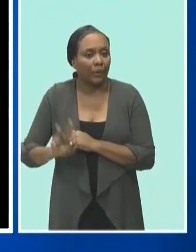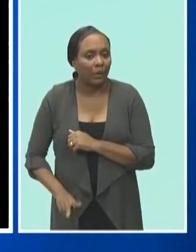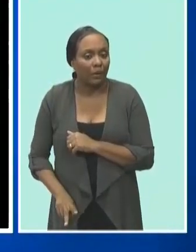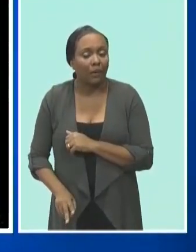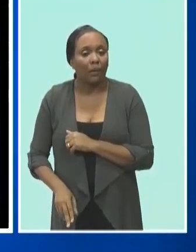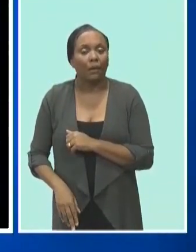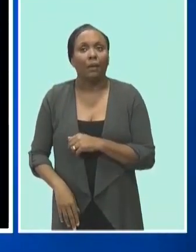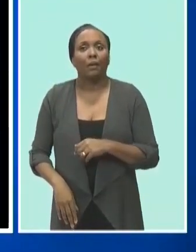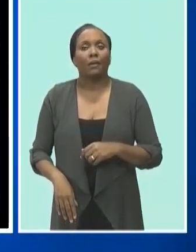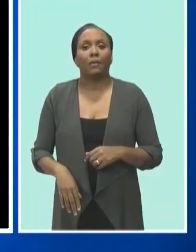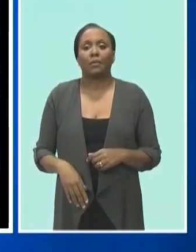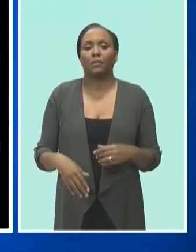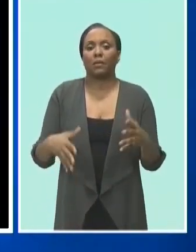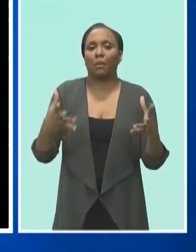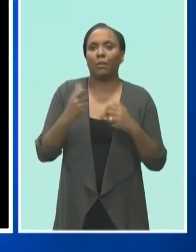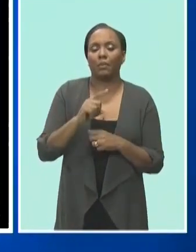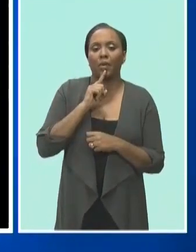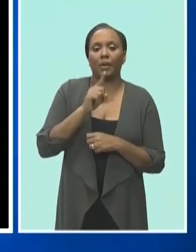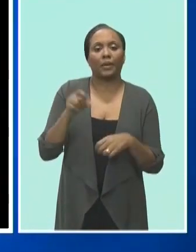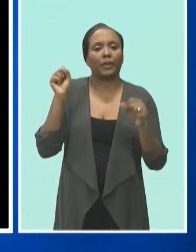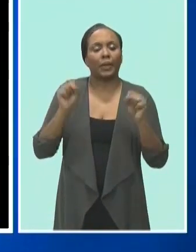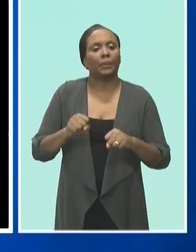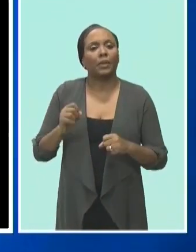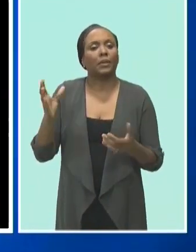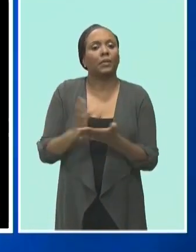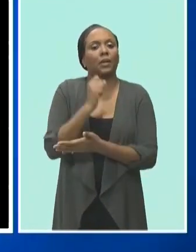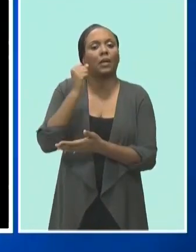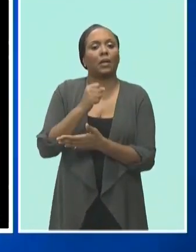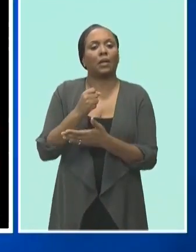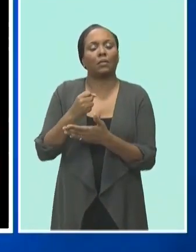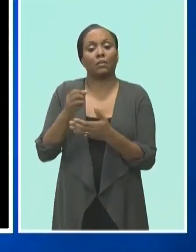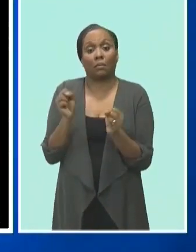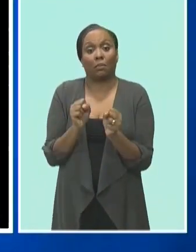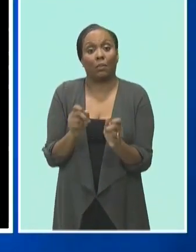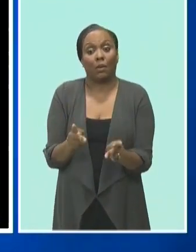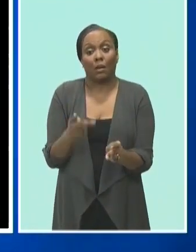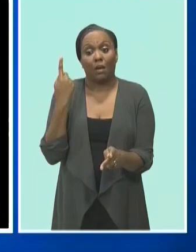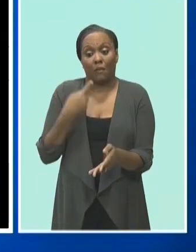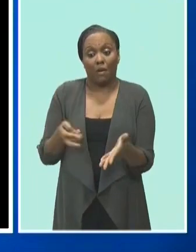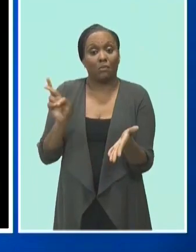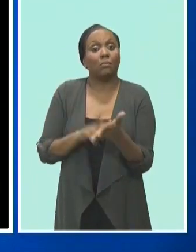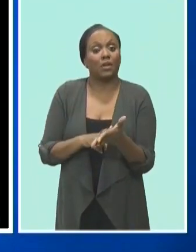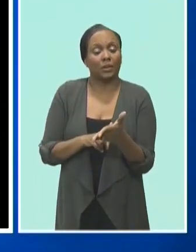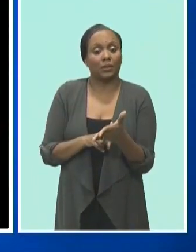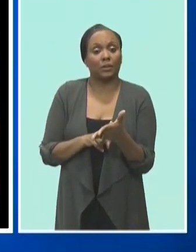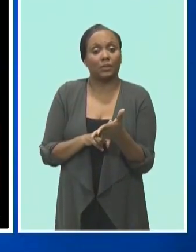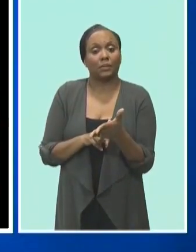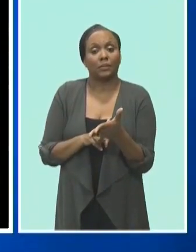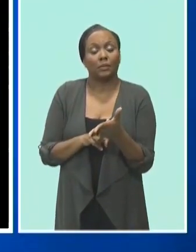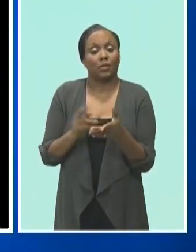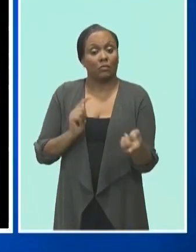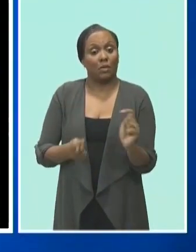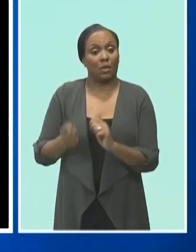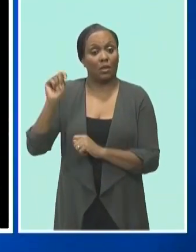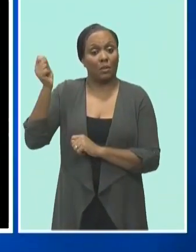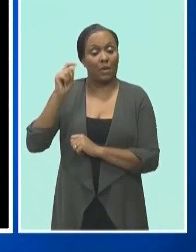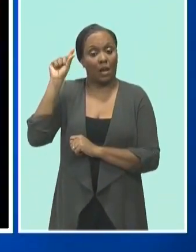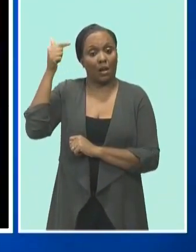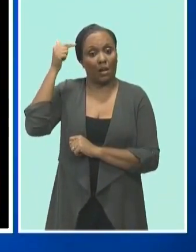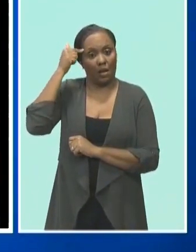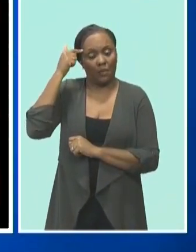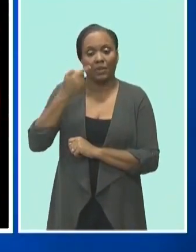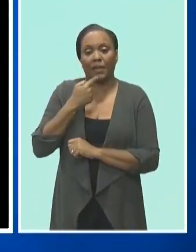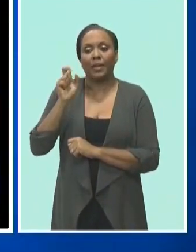All that matters is ensuring they're able to take advantage of the window of opportunity presented to them by the Trinidad and Tobago